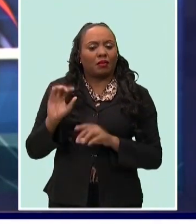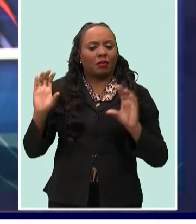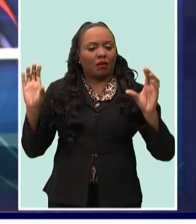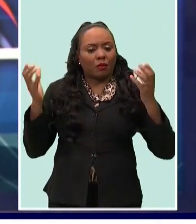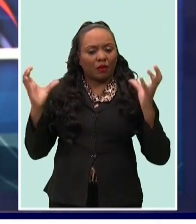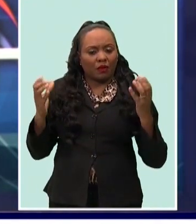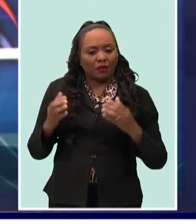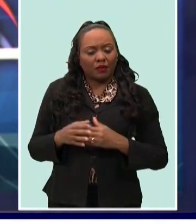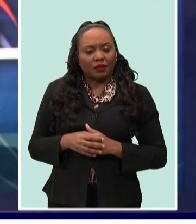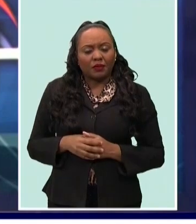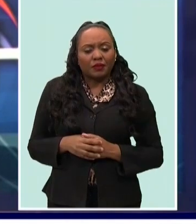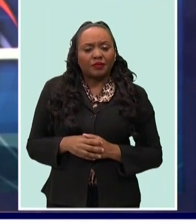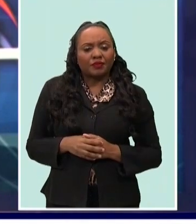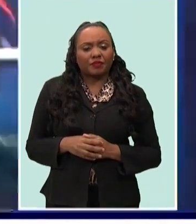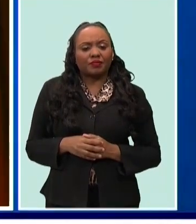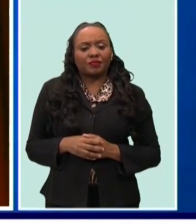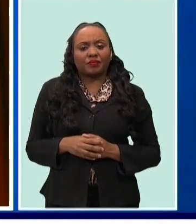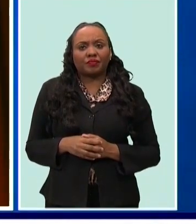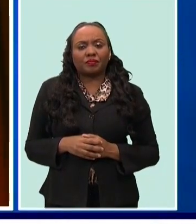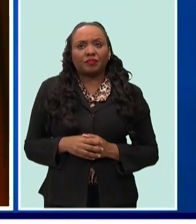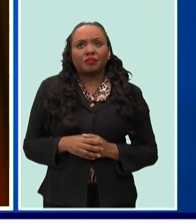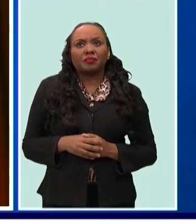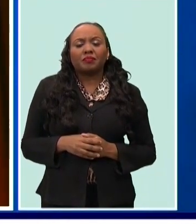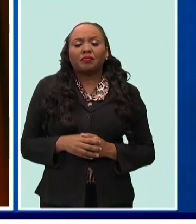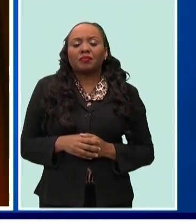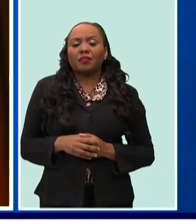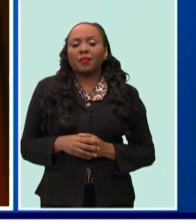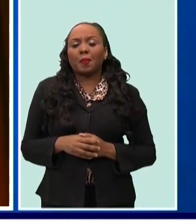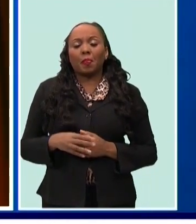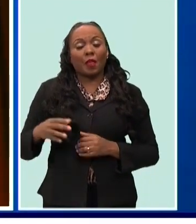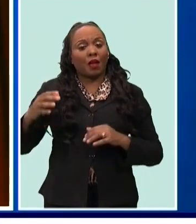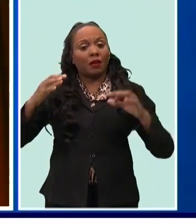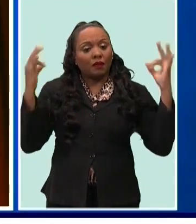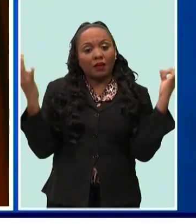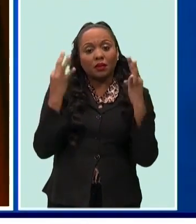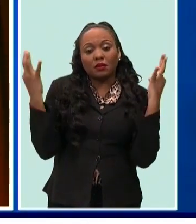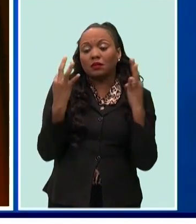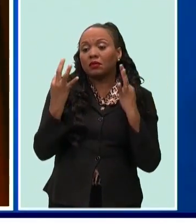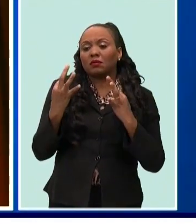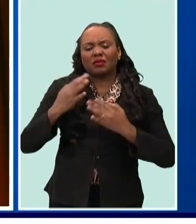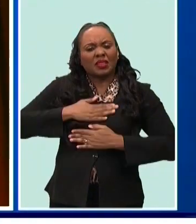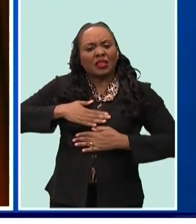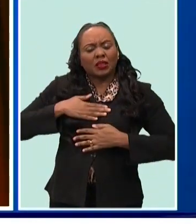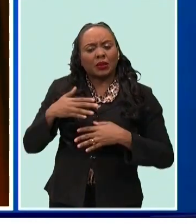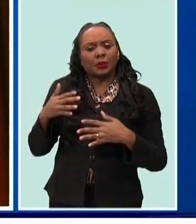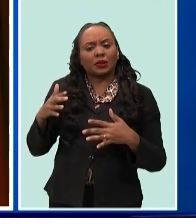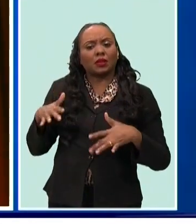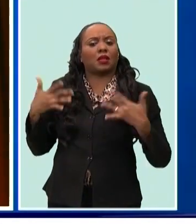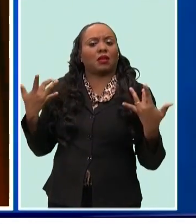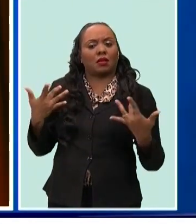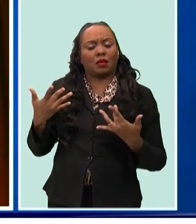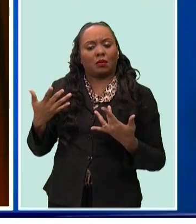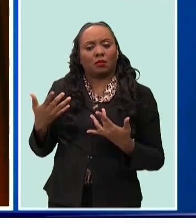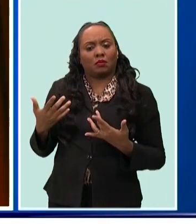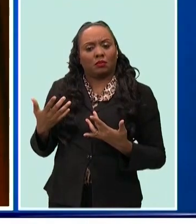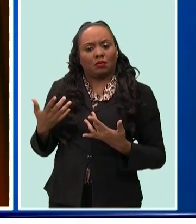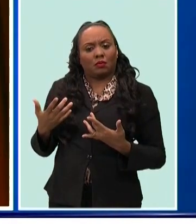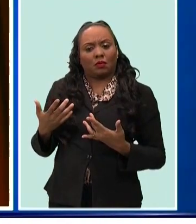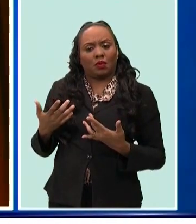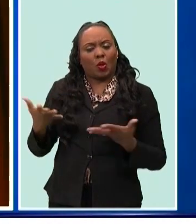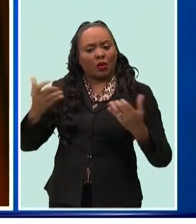Cropover. As festivals and entertainment activities evolve to meet the ever-changing needs of its